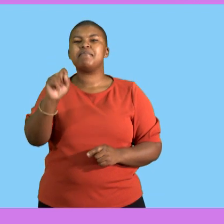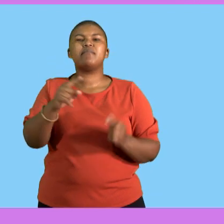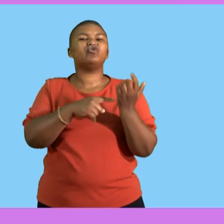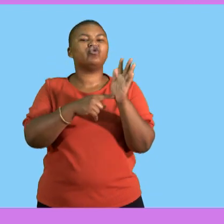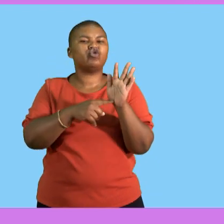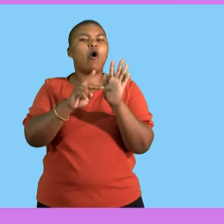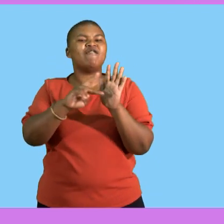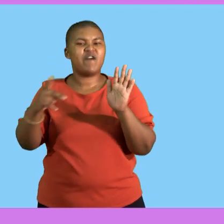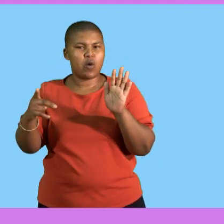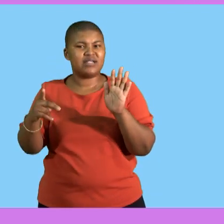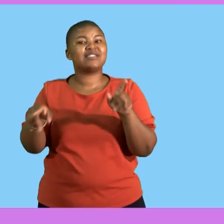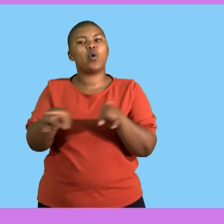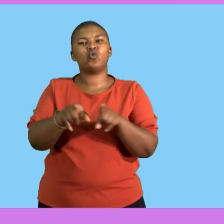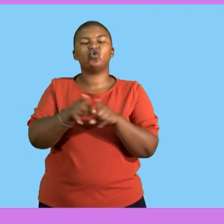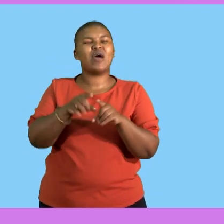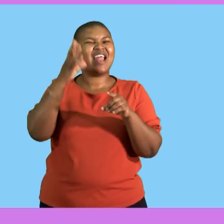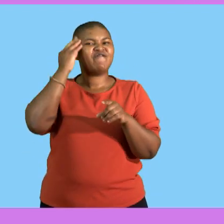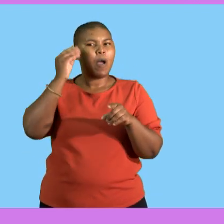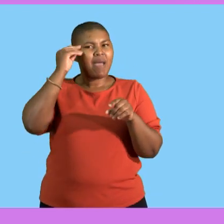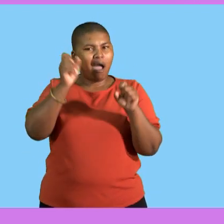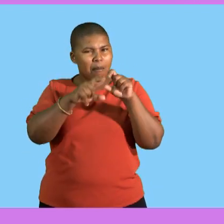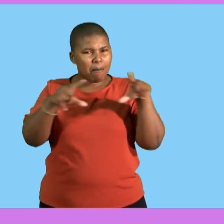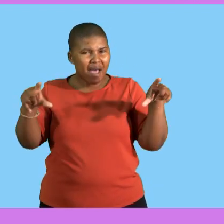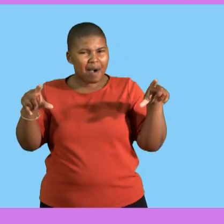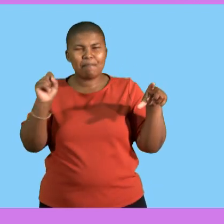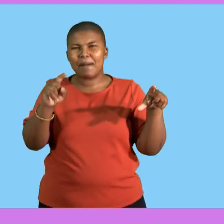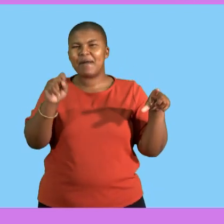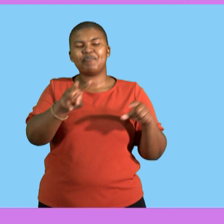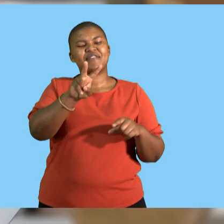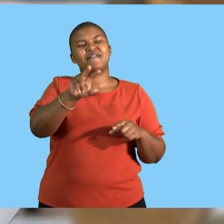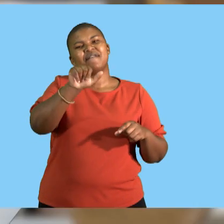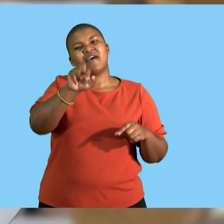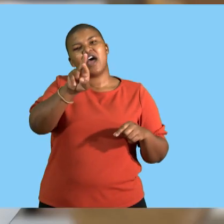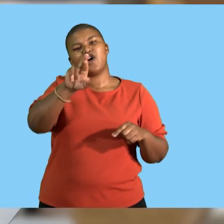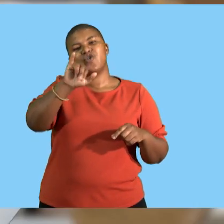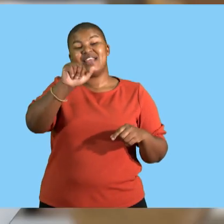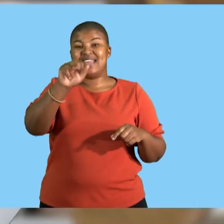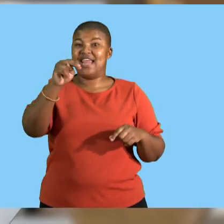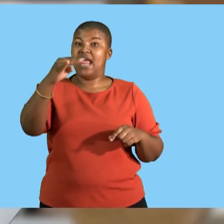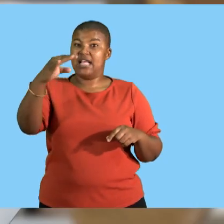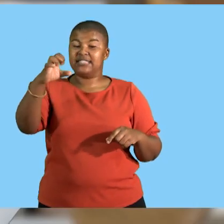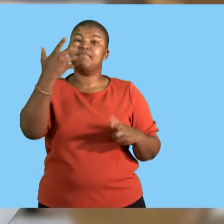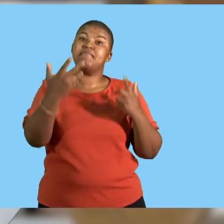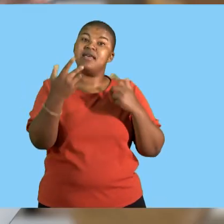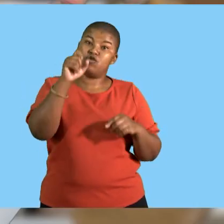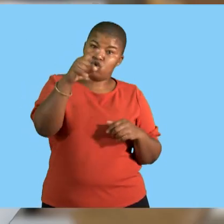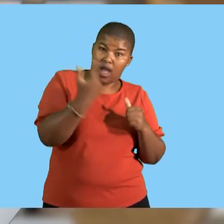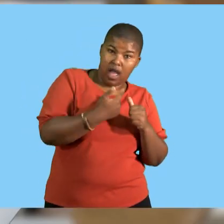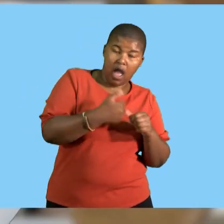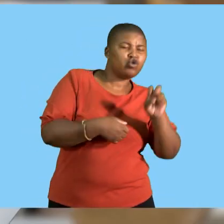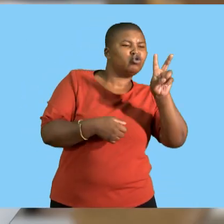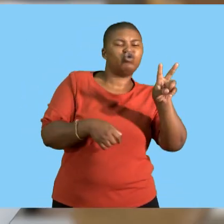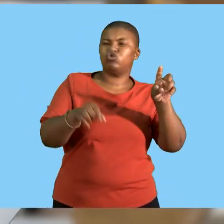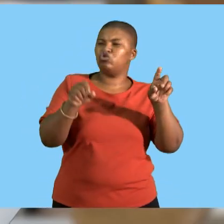influence. Now, when we talk of a variance, it's whereby now when you calculate the difference between two values, it will show a bigger or